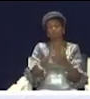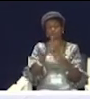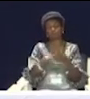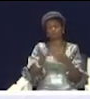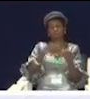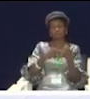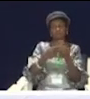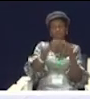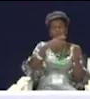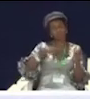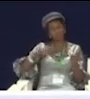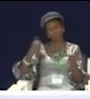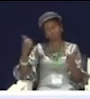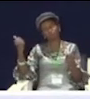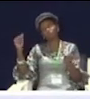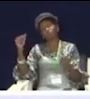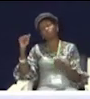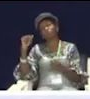etc., etc.